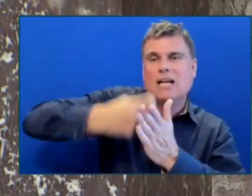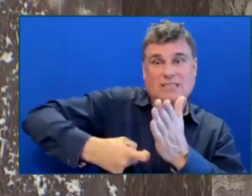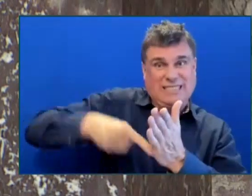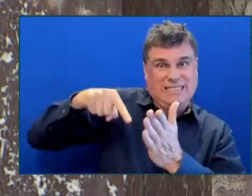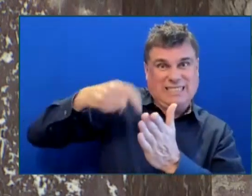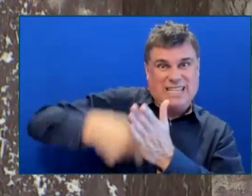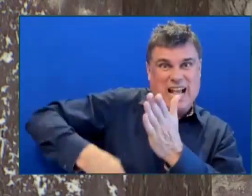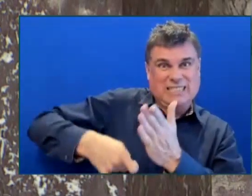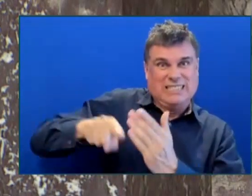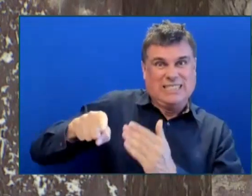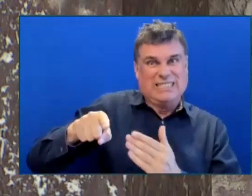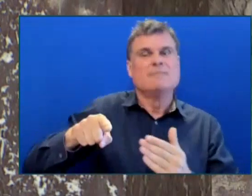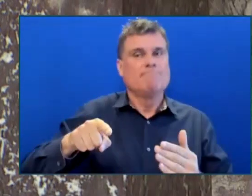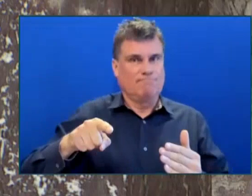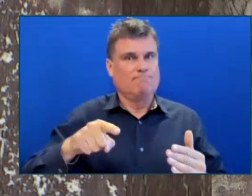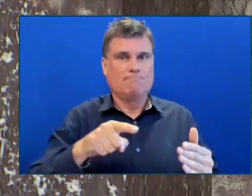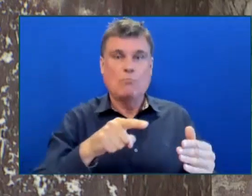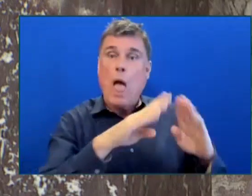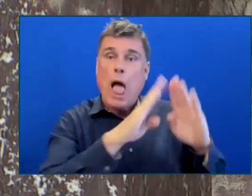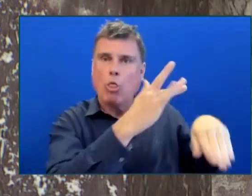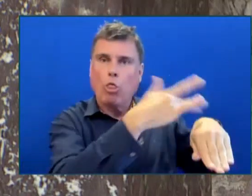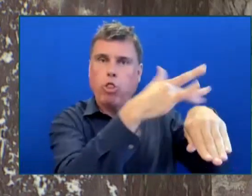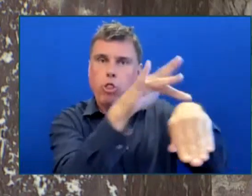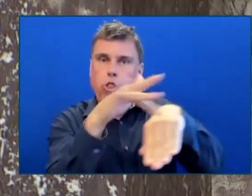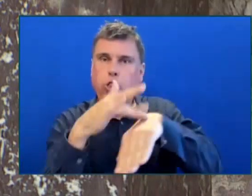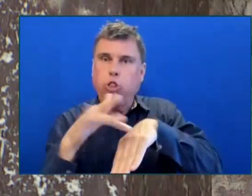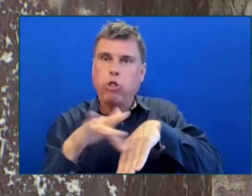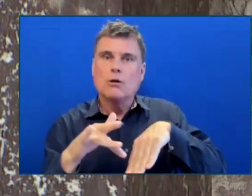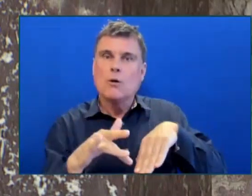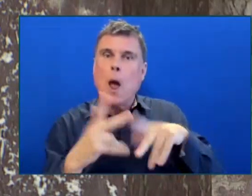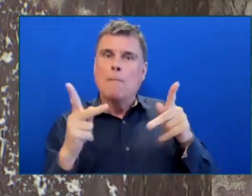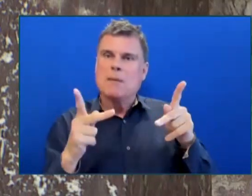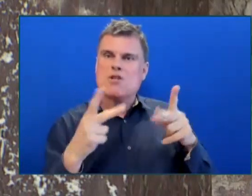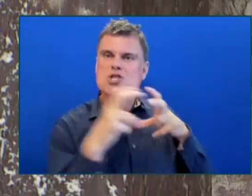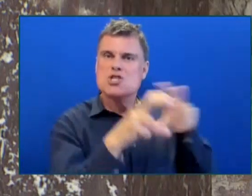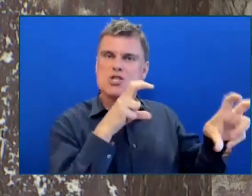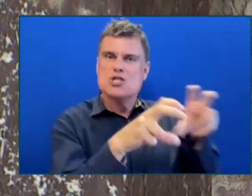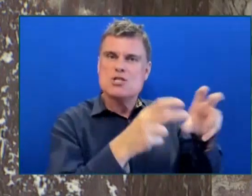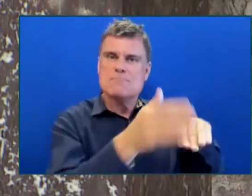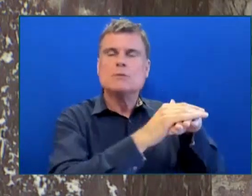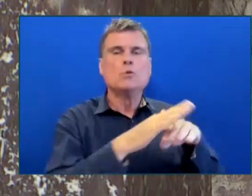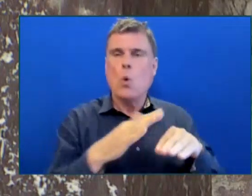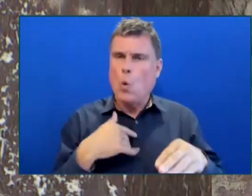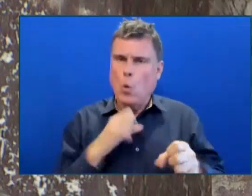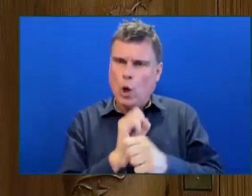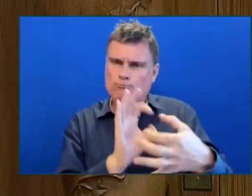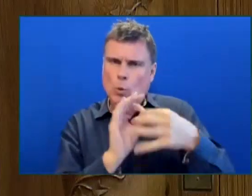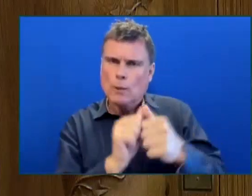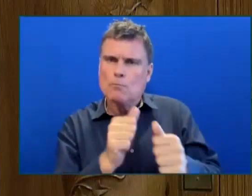housing, work with the private sector, work with our partners to build the affordable housing in this province.